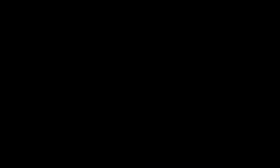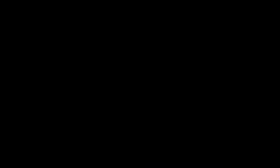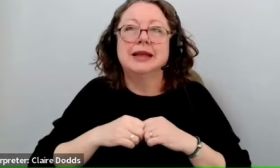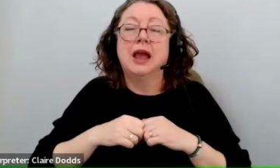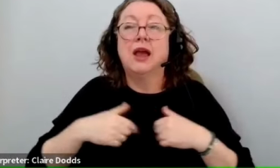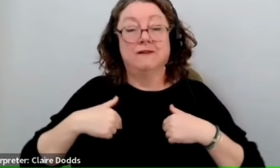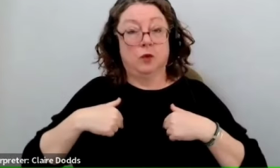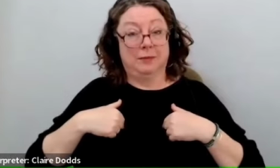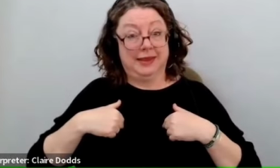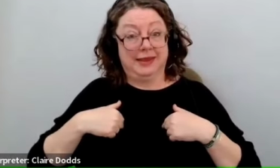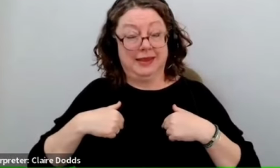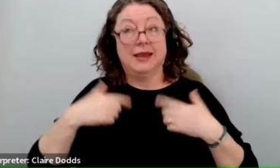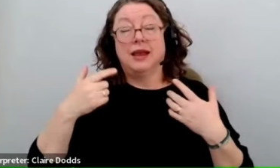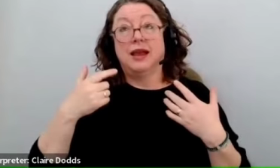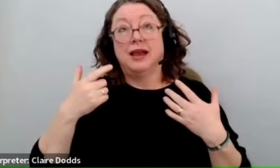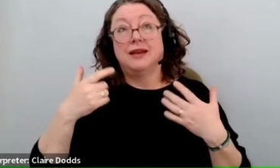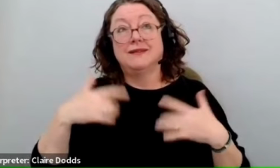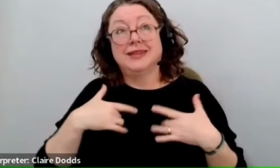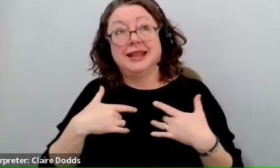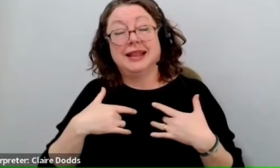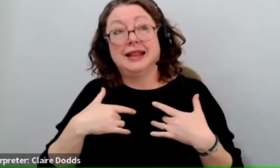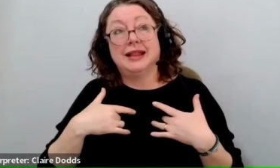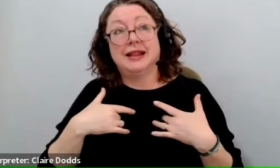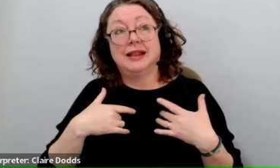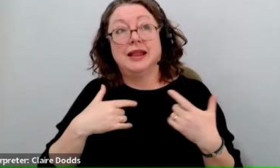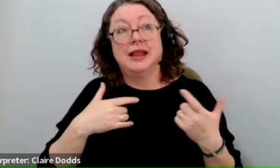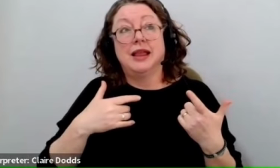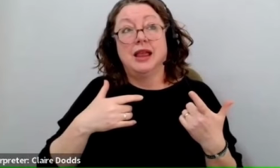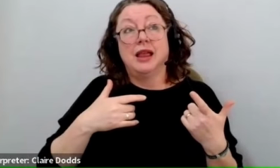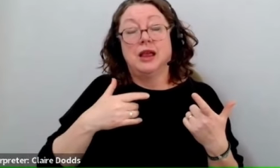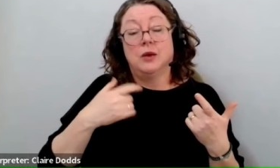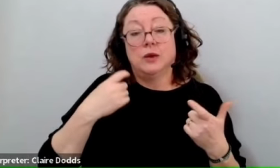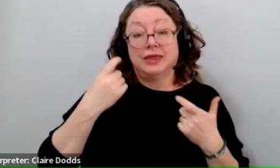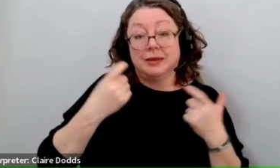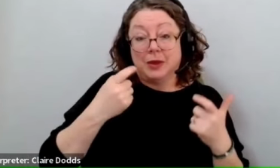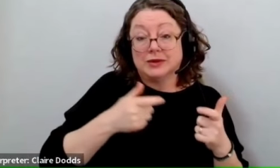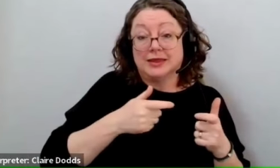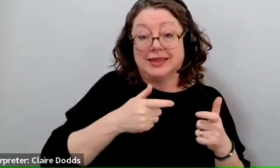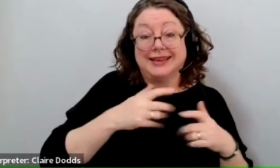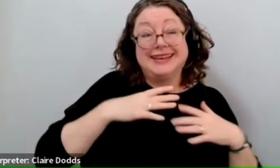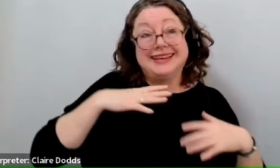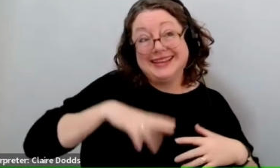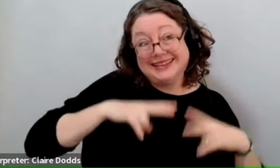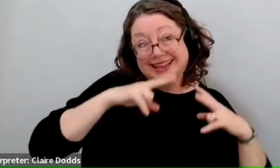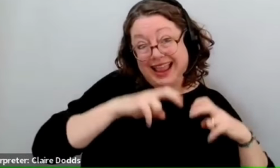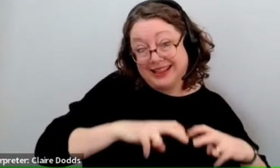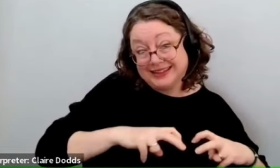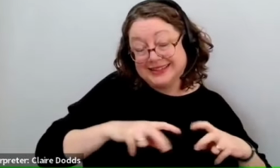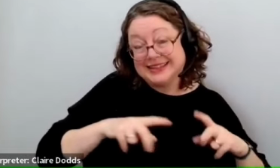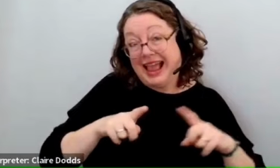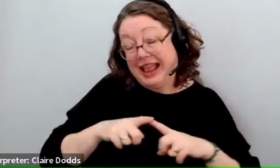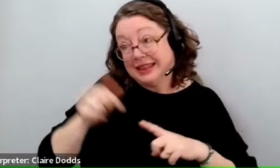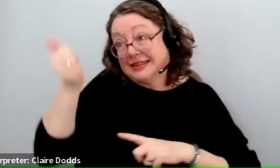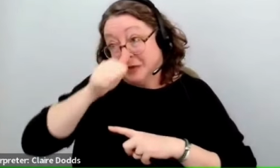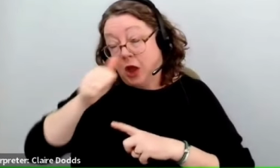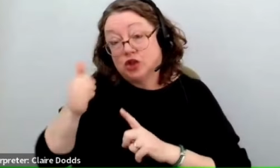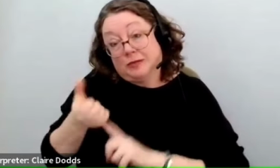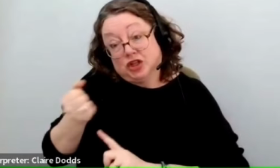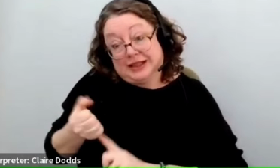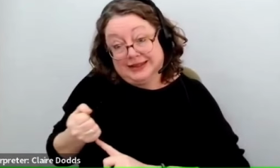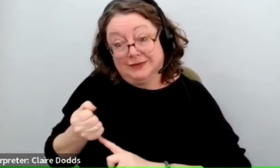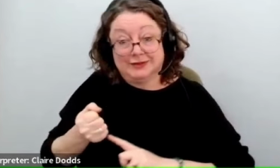timing, I think for me, this performance framework very much sits between our sort of wider needs analysis work and